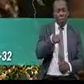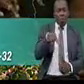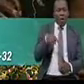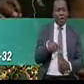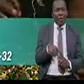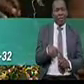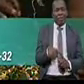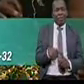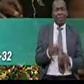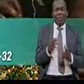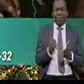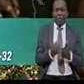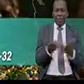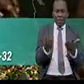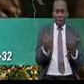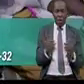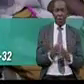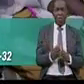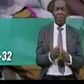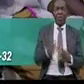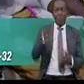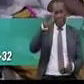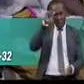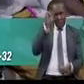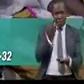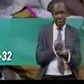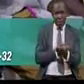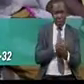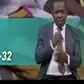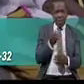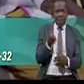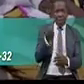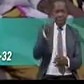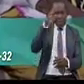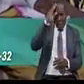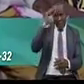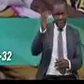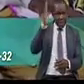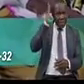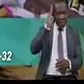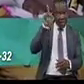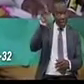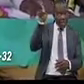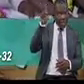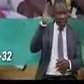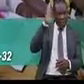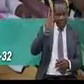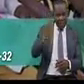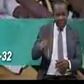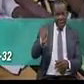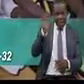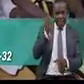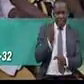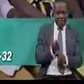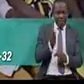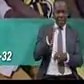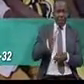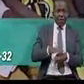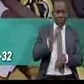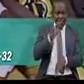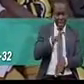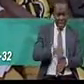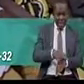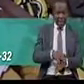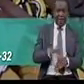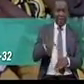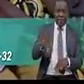the Son of Man, shall he find faith on the earth? Shall he find faith in your heart? Or is only